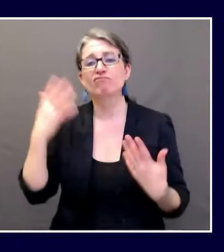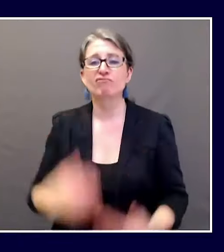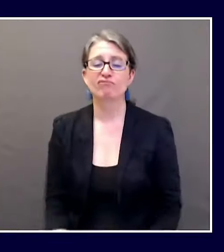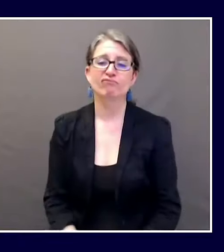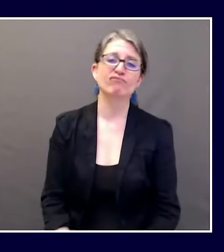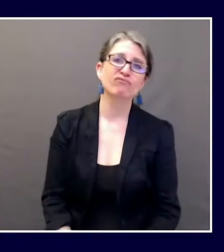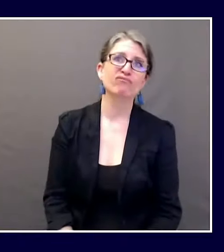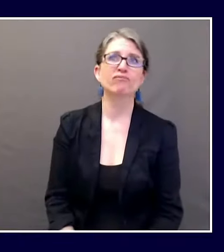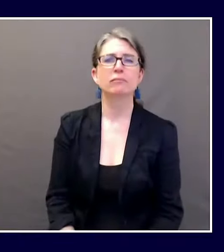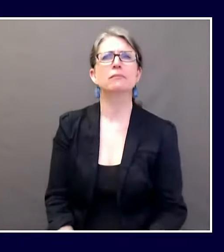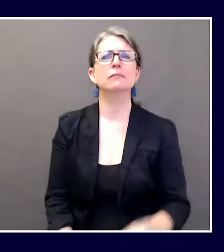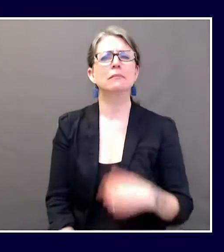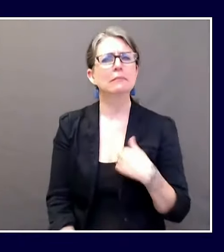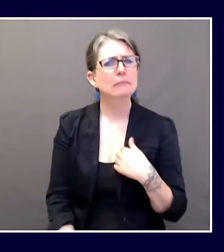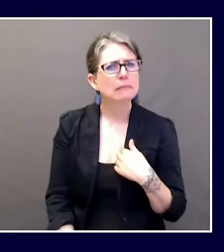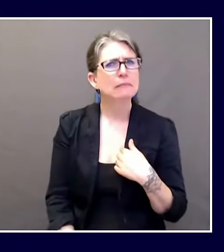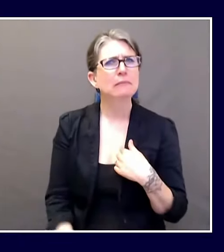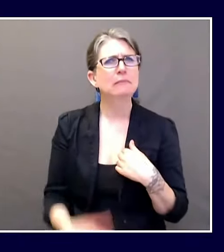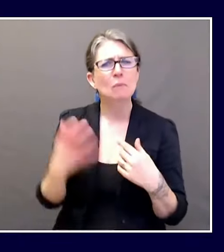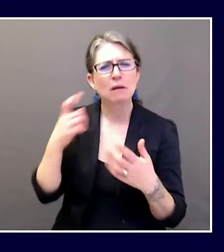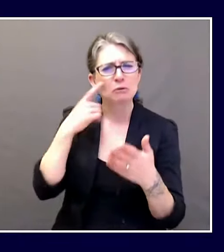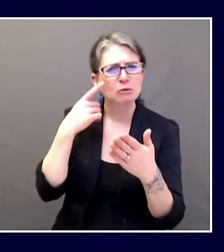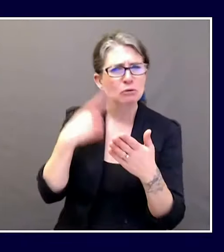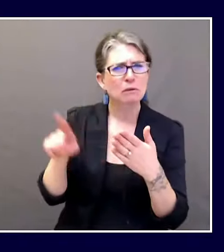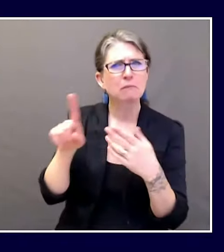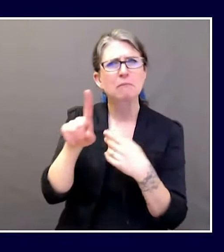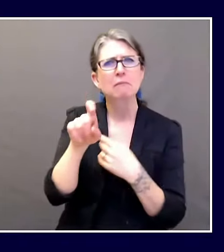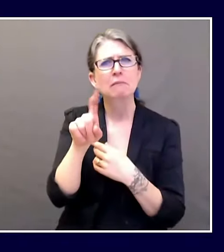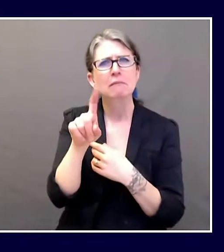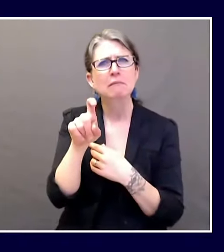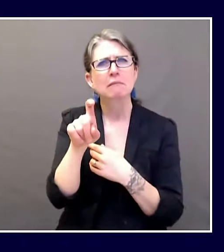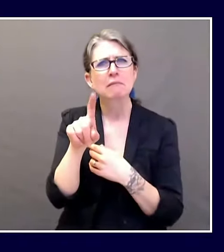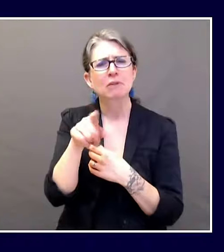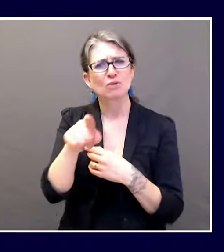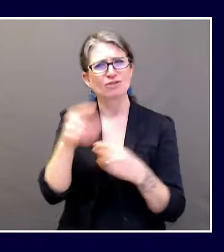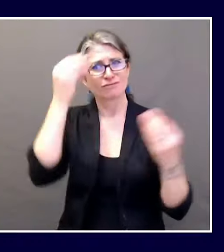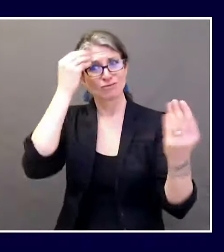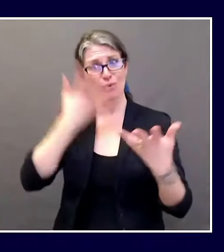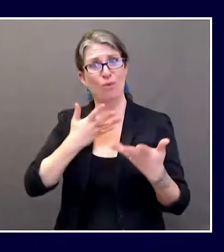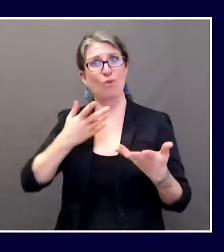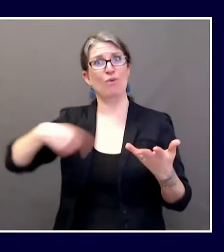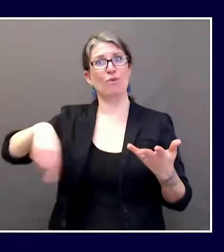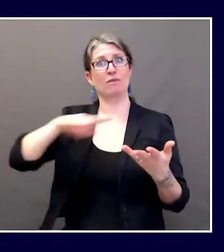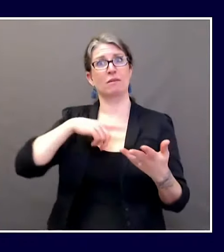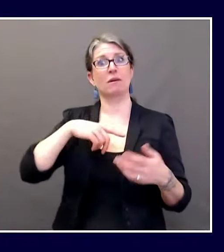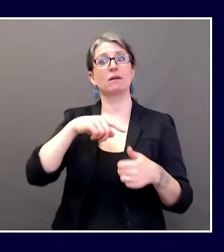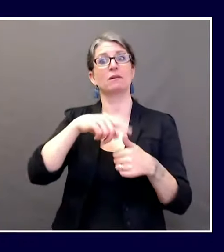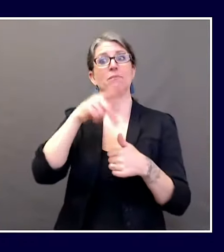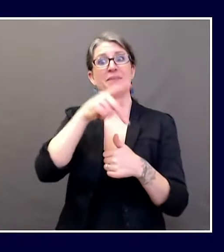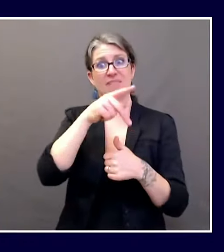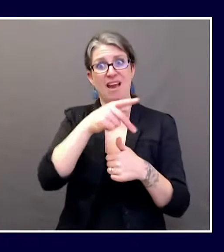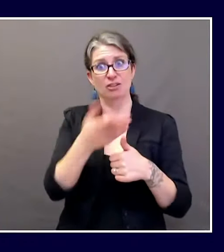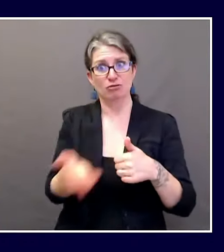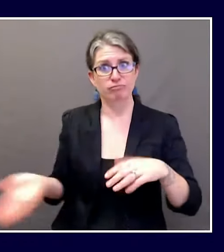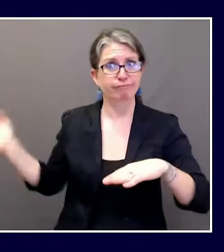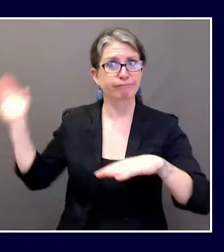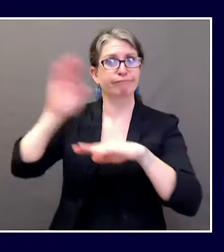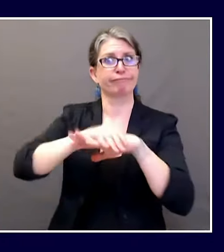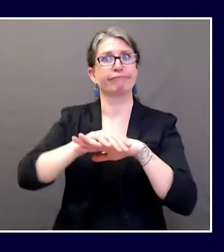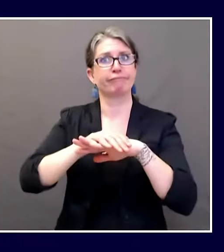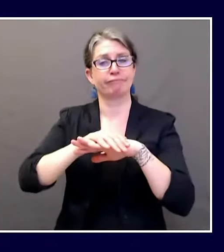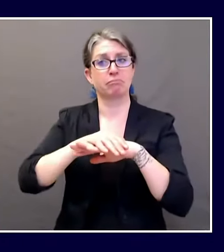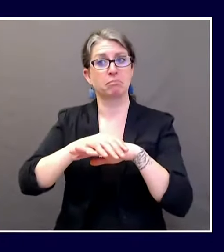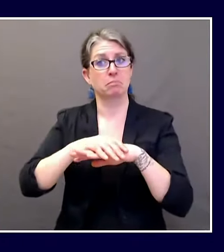increase in Pfizer that you just told us about, and also to get a sense if independent pharmacies are going to continue to be part of the effort, and if this is just like a